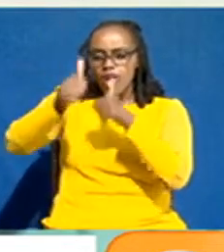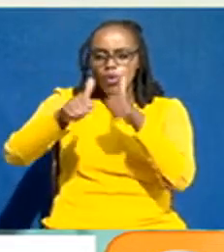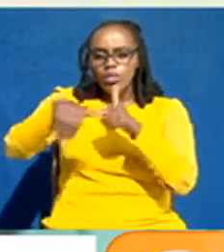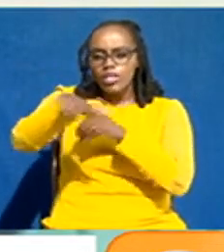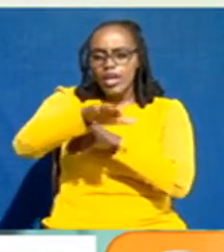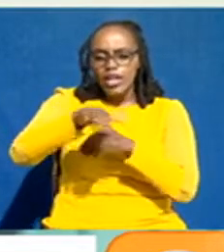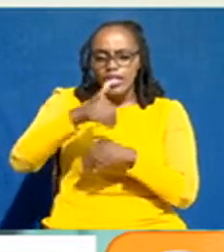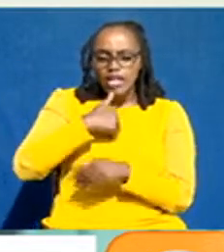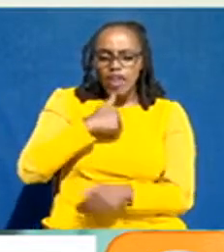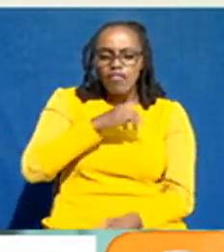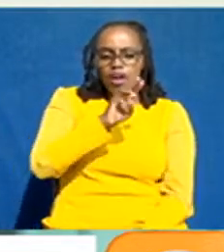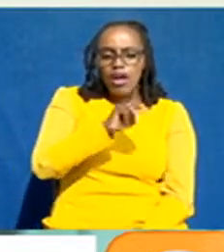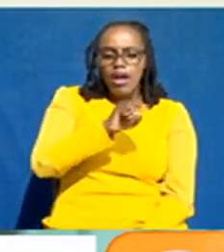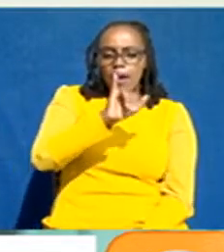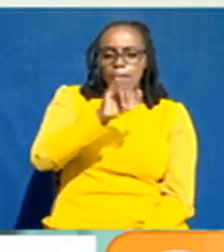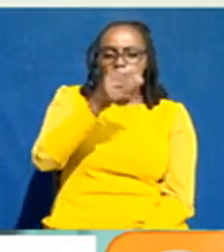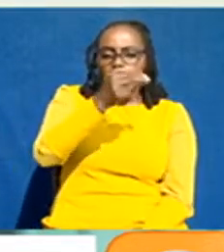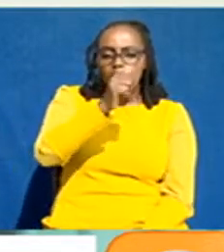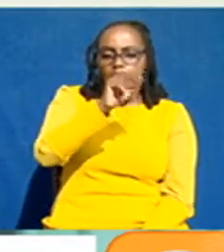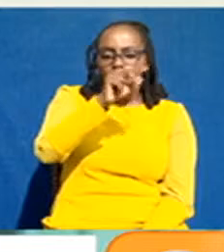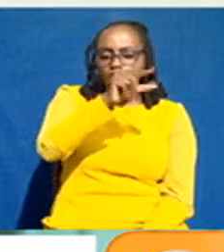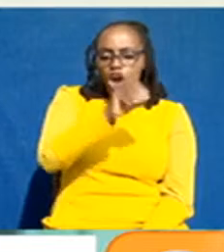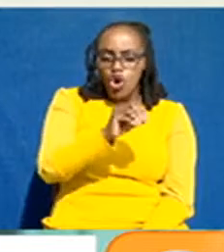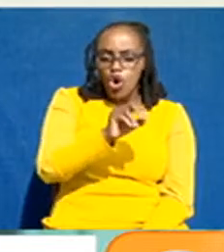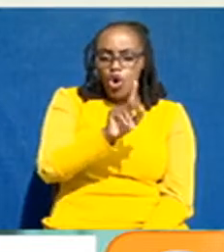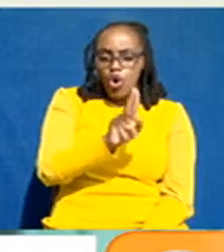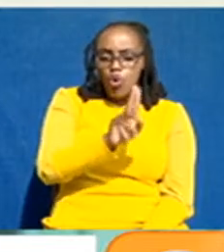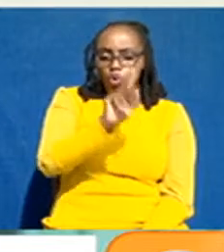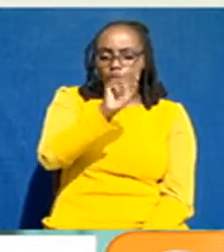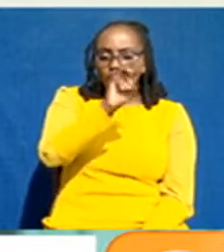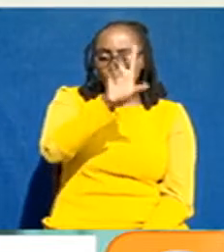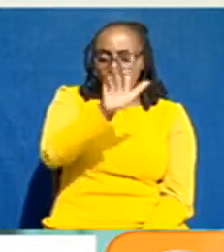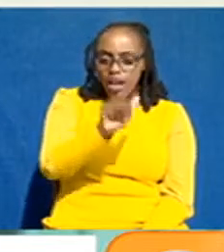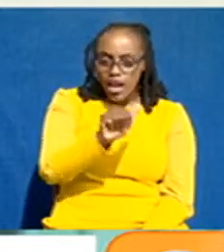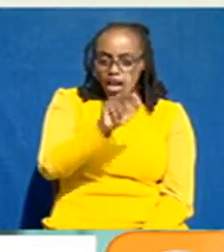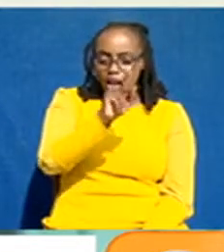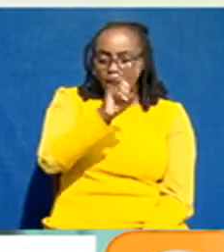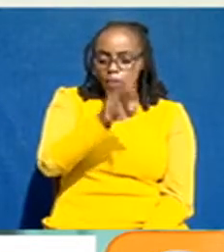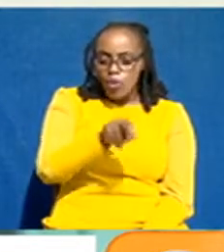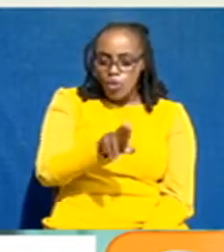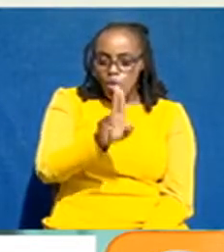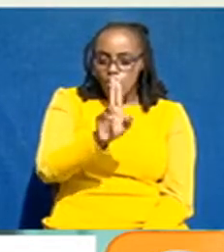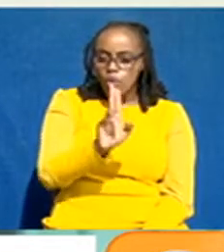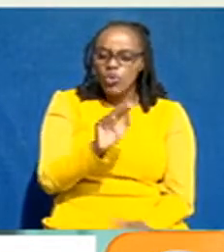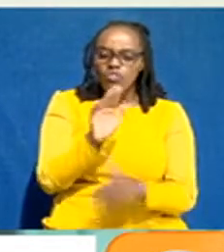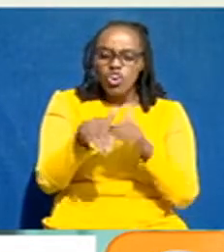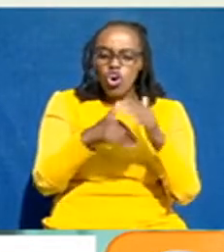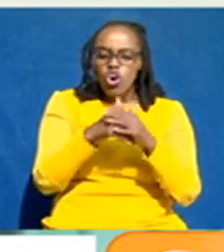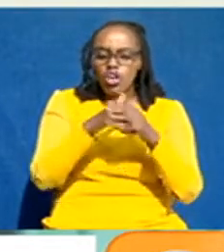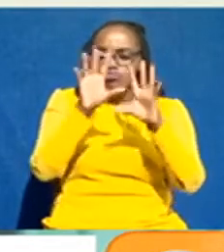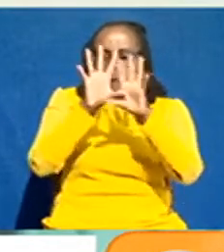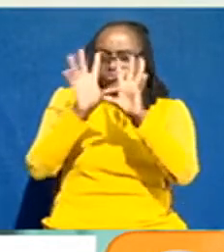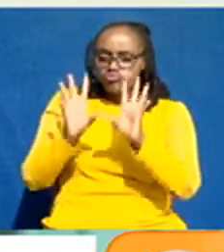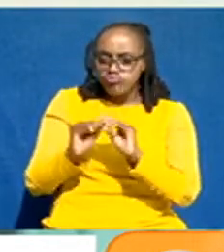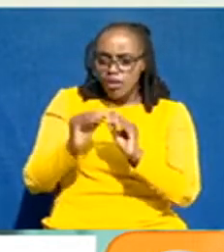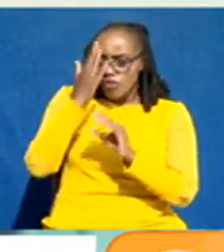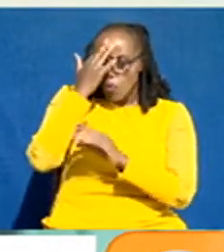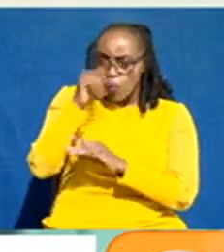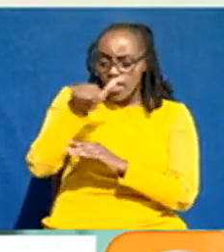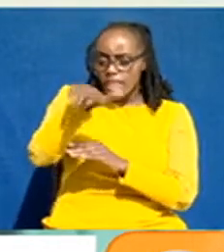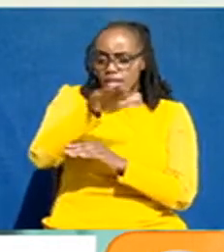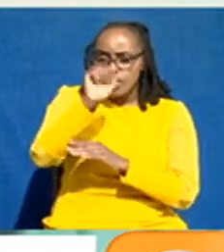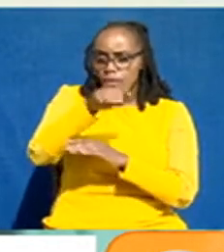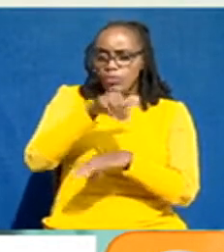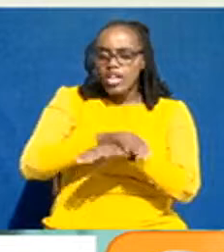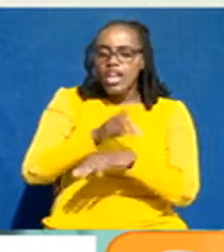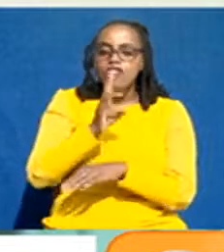of Mehango, those are areas of Utawala, Ruai, Kamuru, Ngondo, all that is being done so that those areas can get